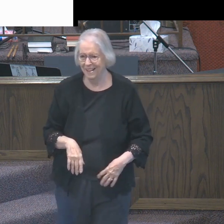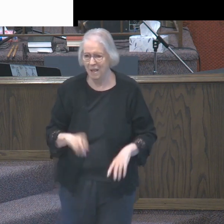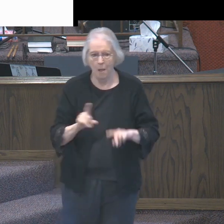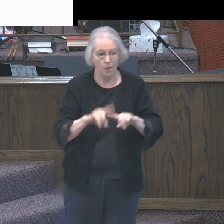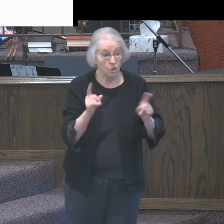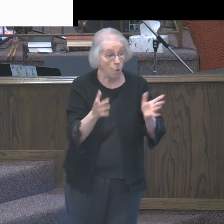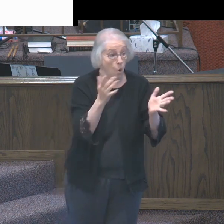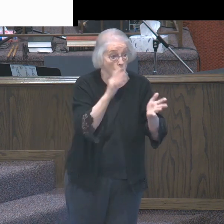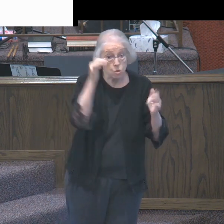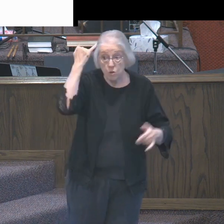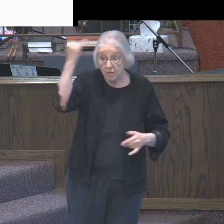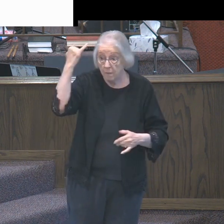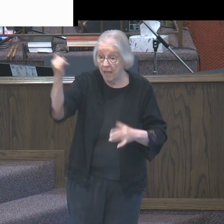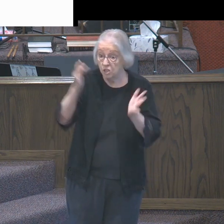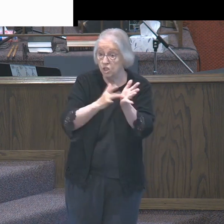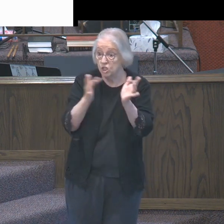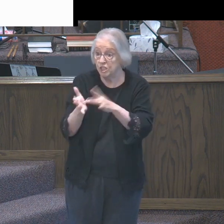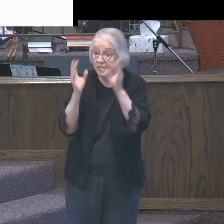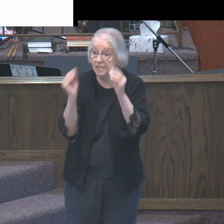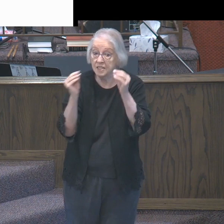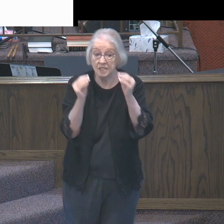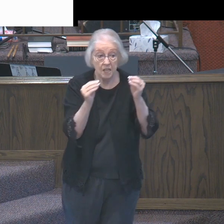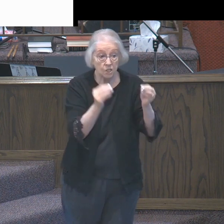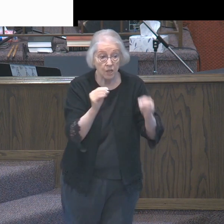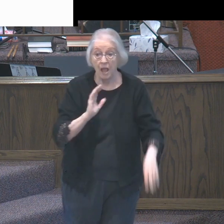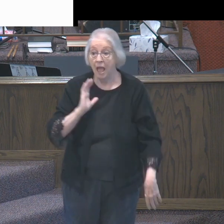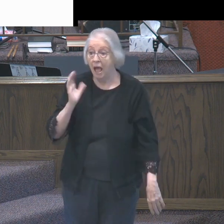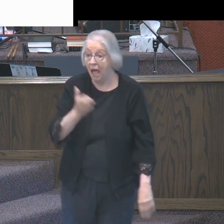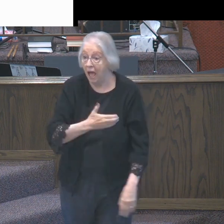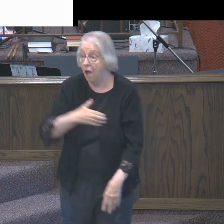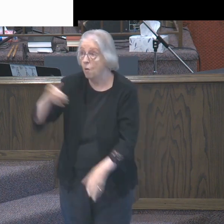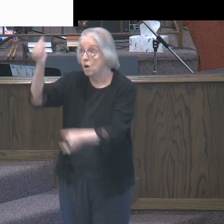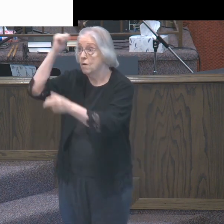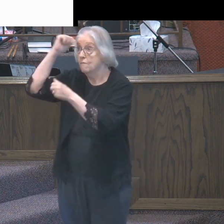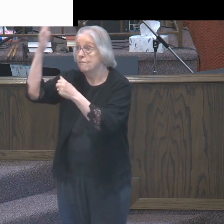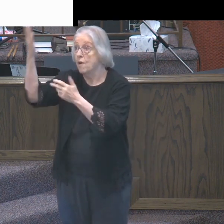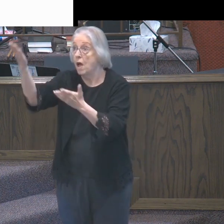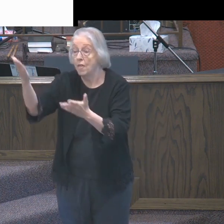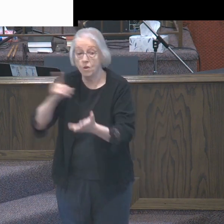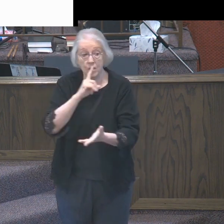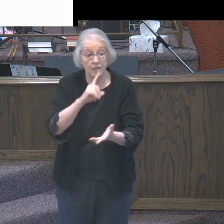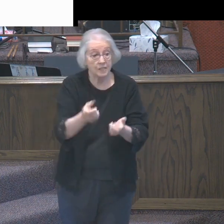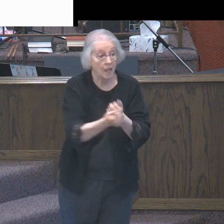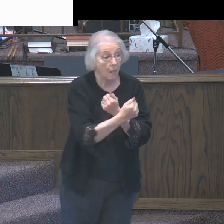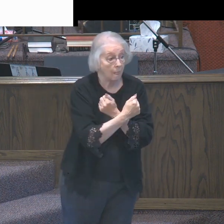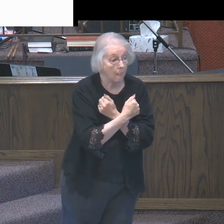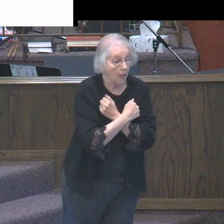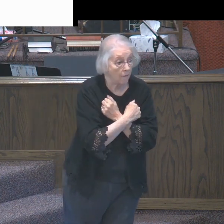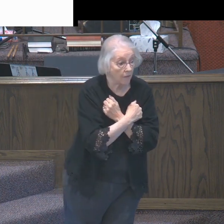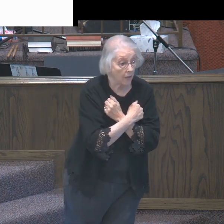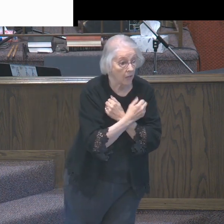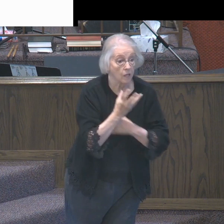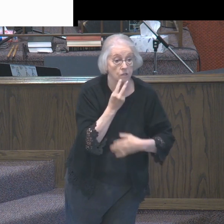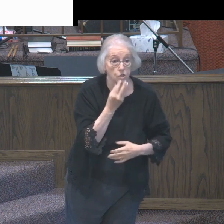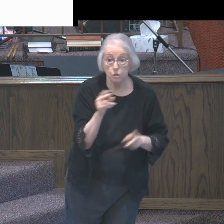way to not make him mad at me. I have to appease him. The things that I have to sacrifice